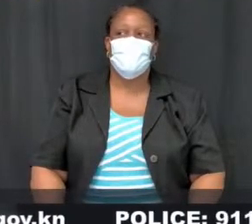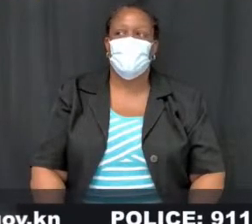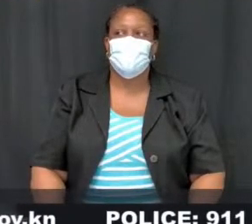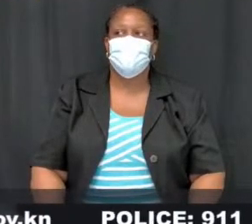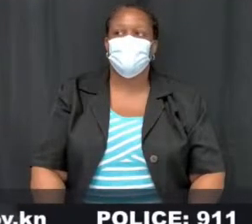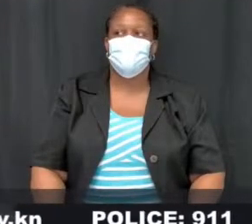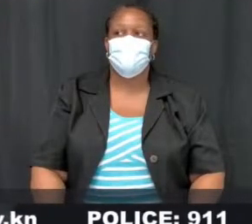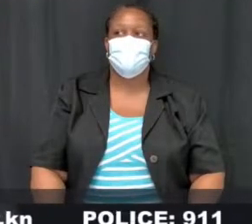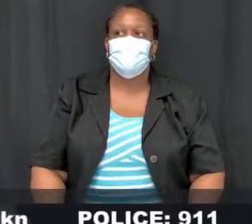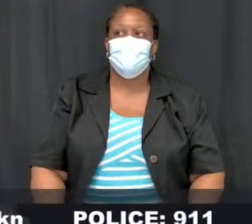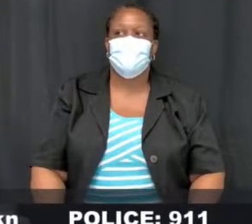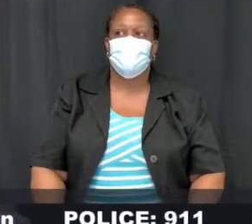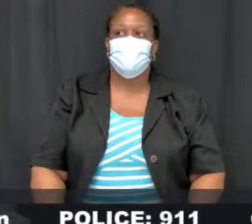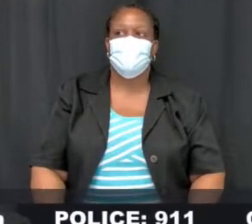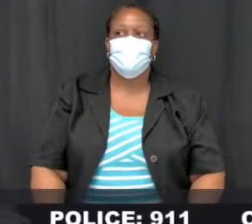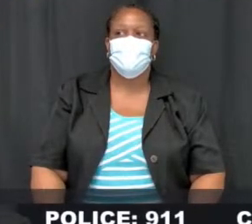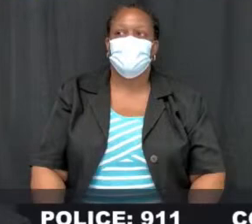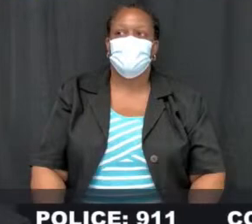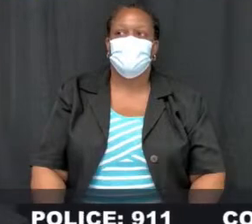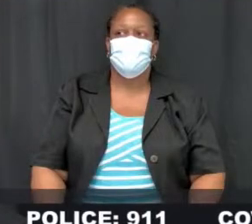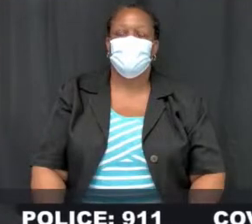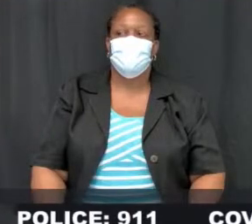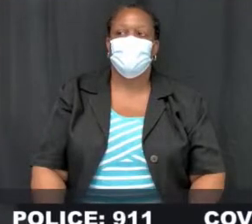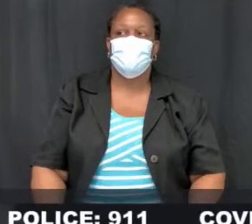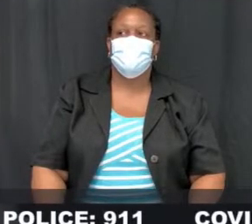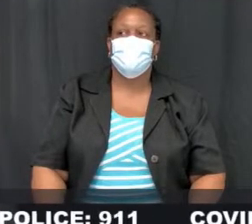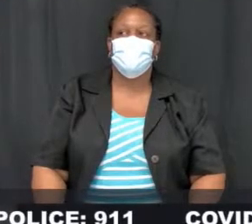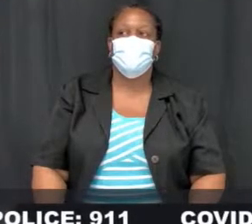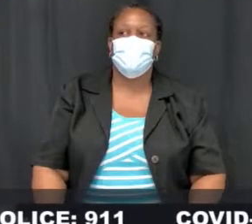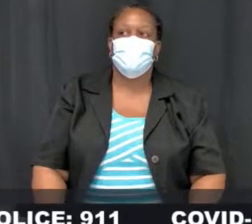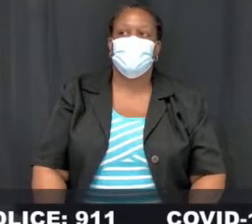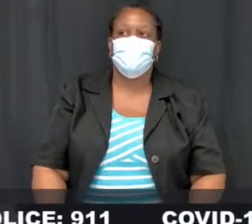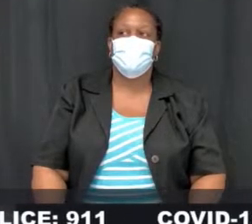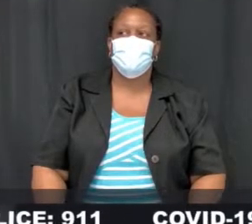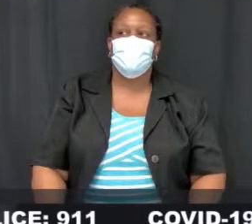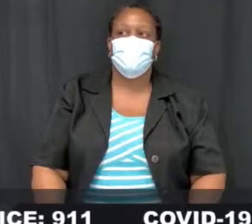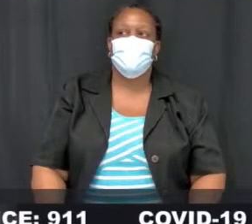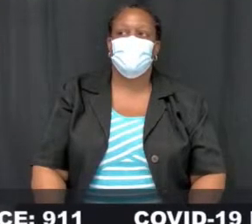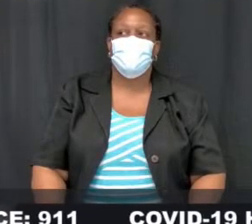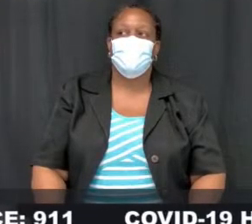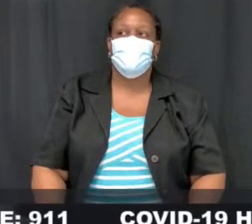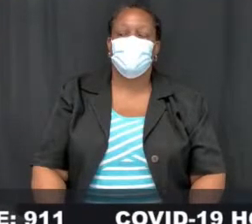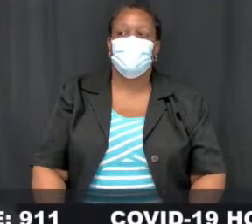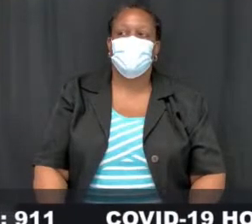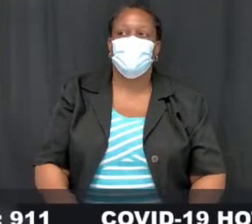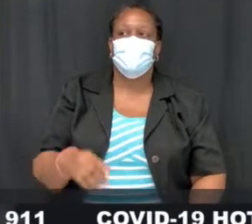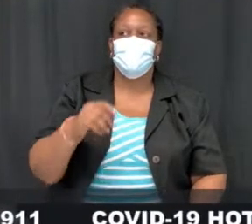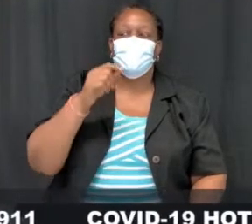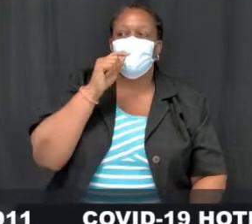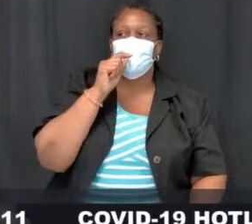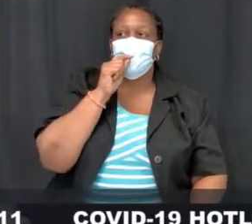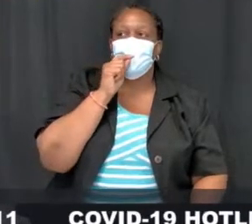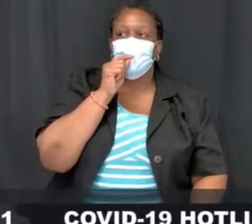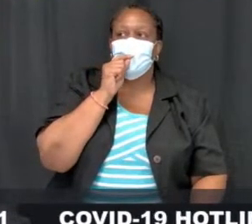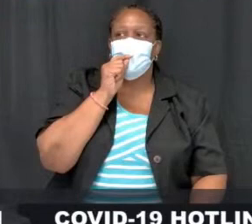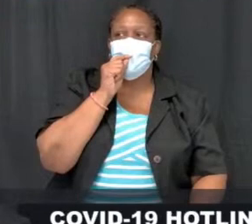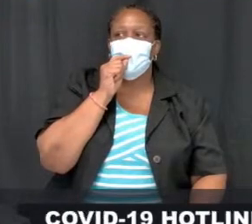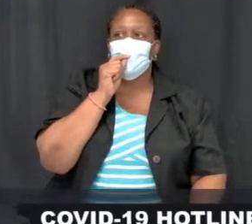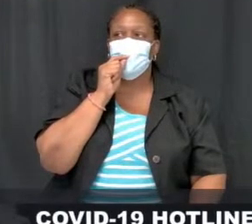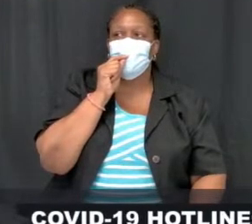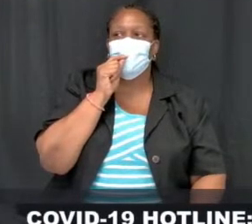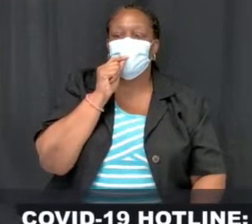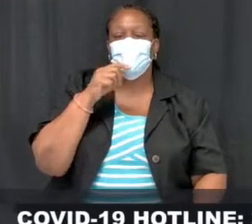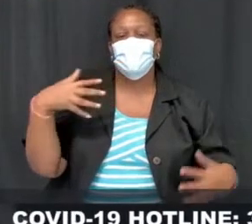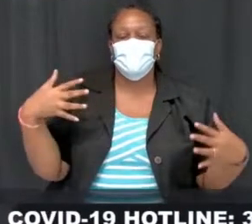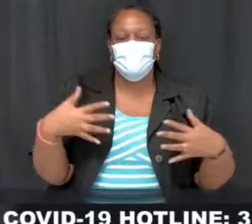I just want to first refer to part of a question that you asked before about how fearful we should